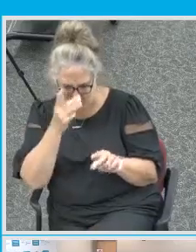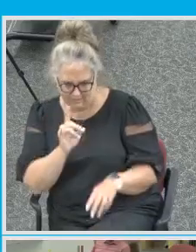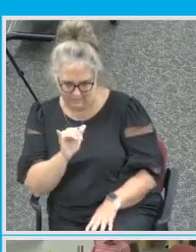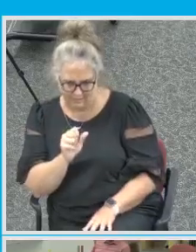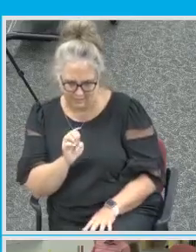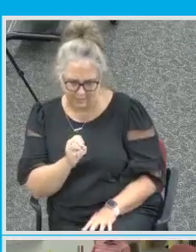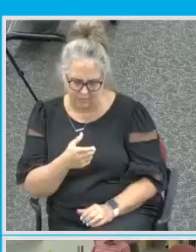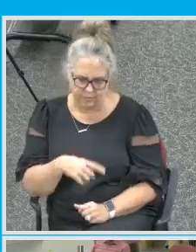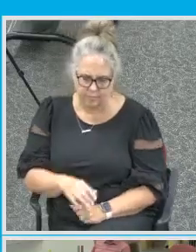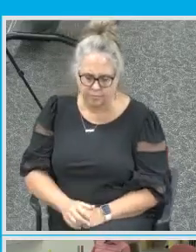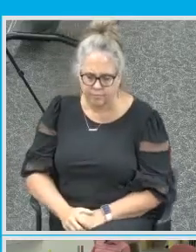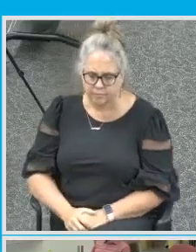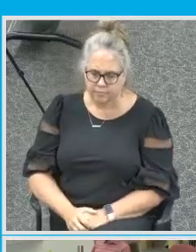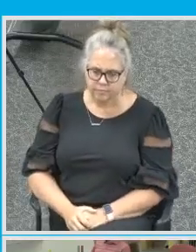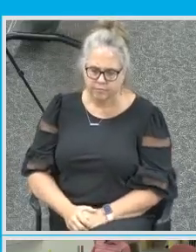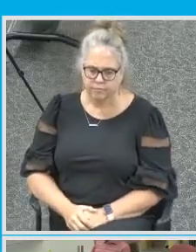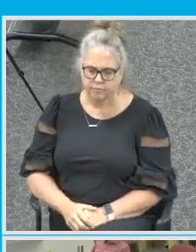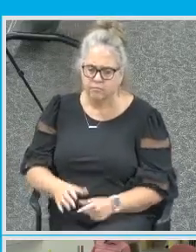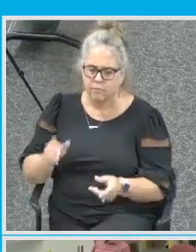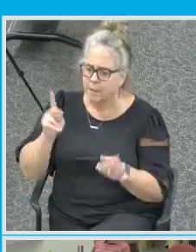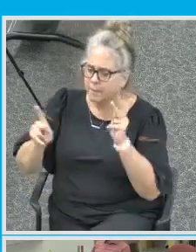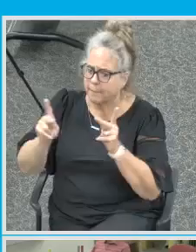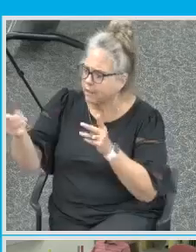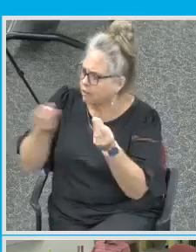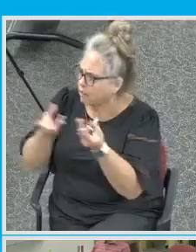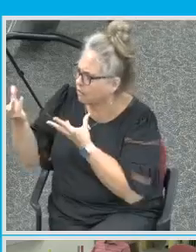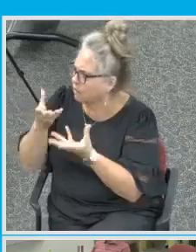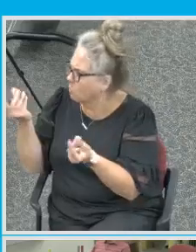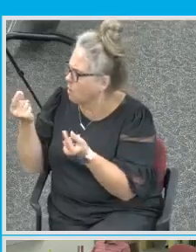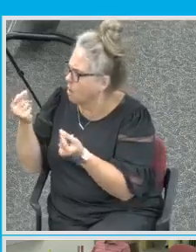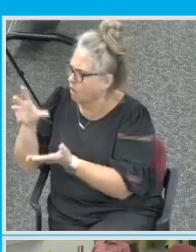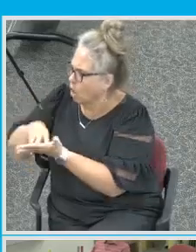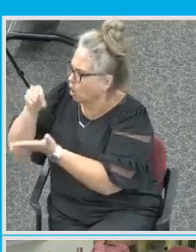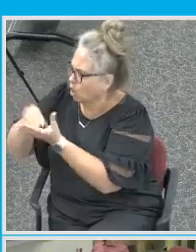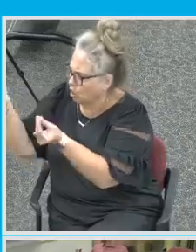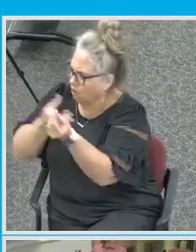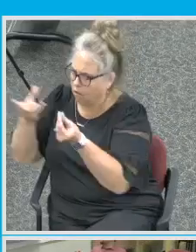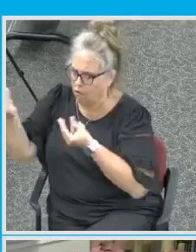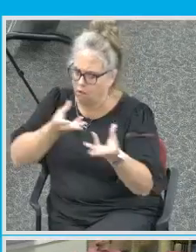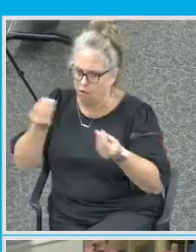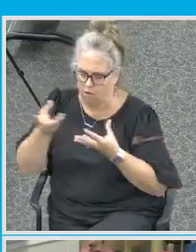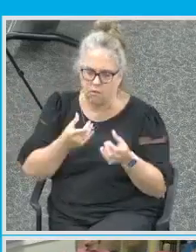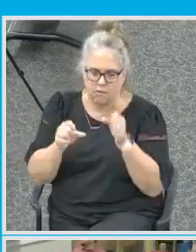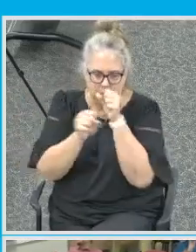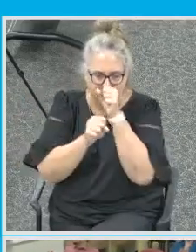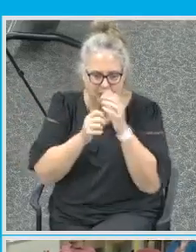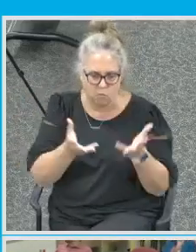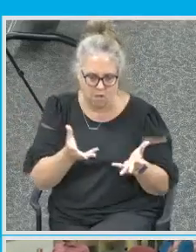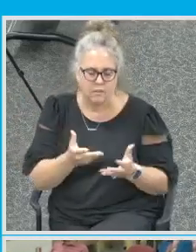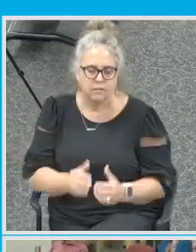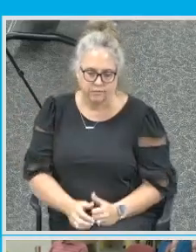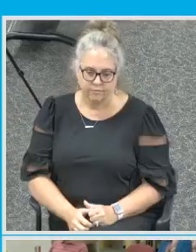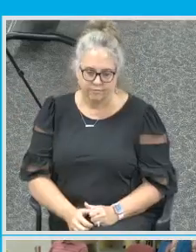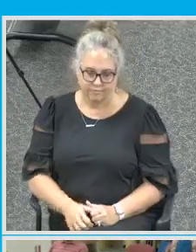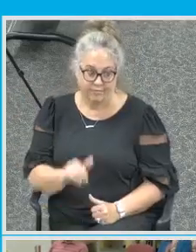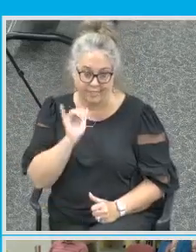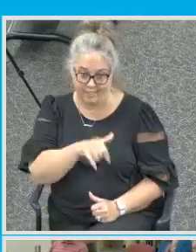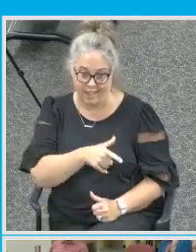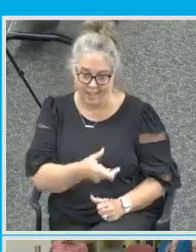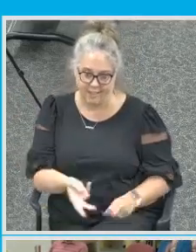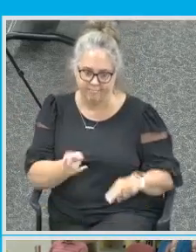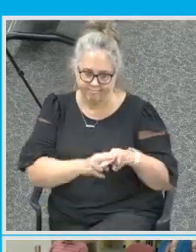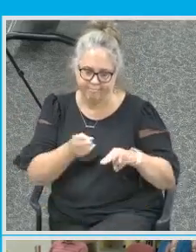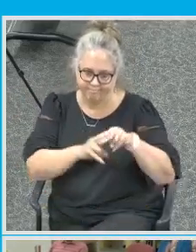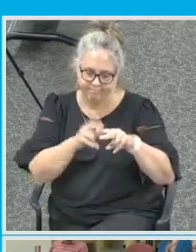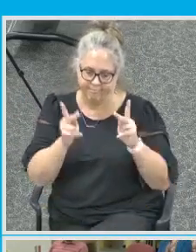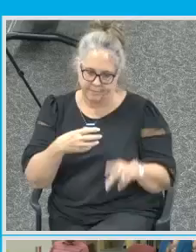our community telling us? Are we getting complaints on mosquitoes? And definitely those numbers are up this year. We are receiving